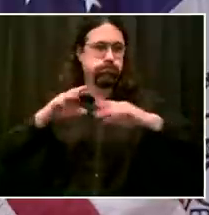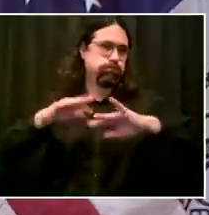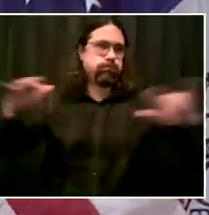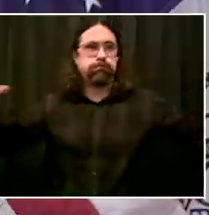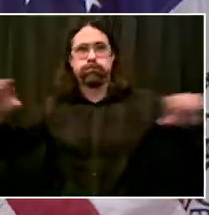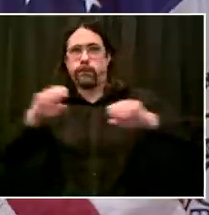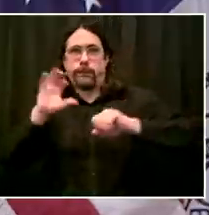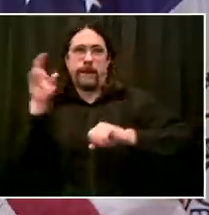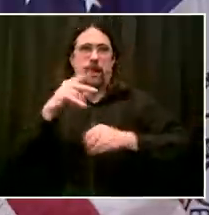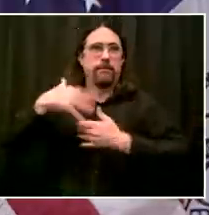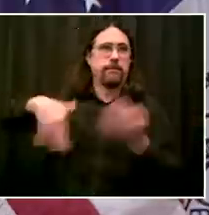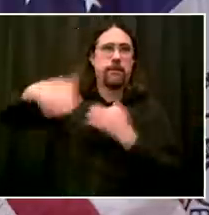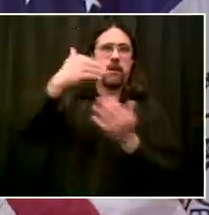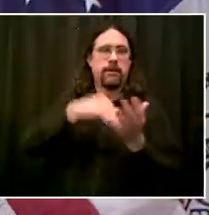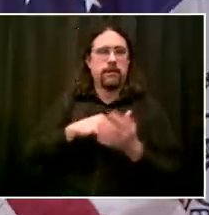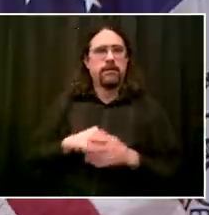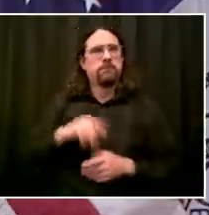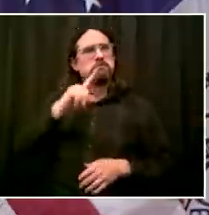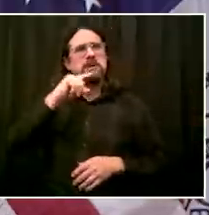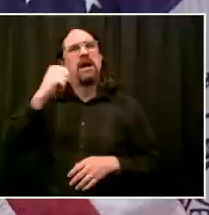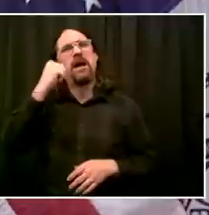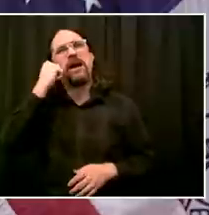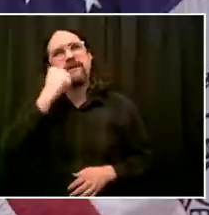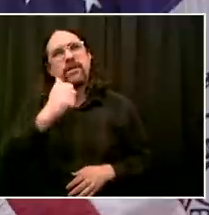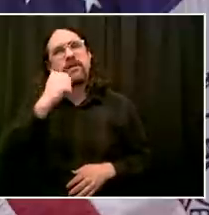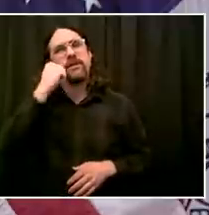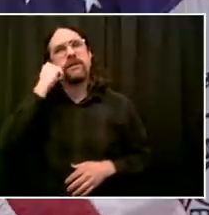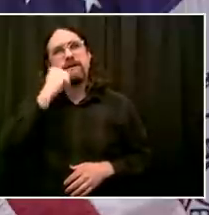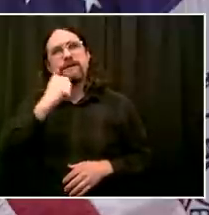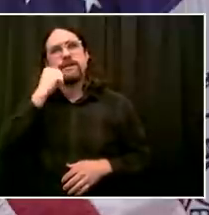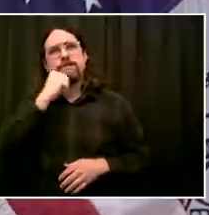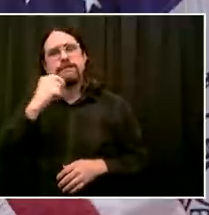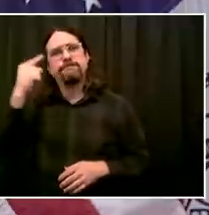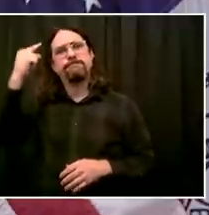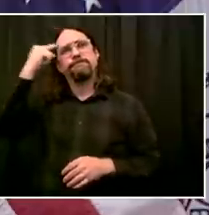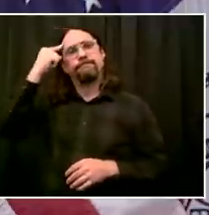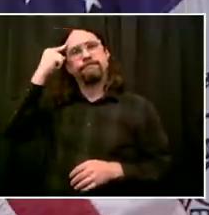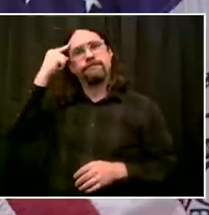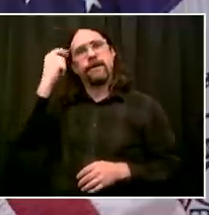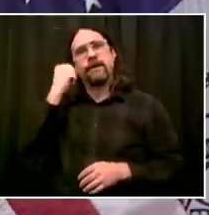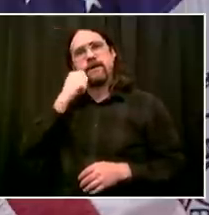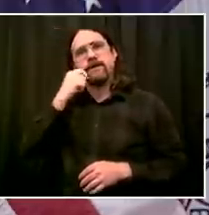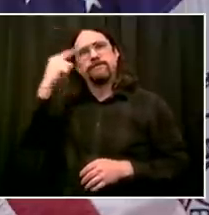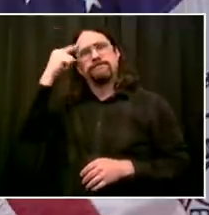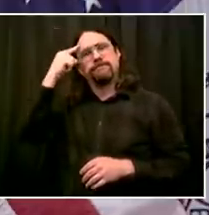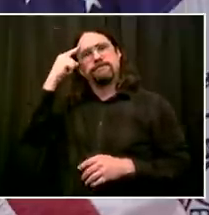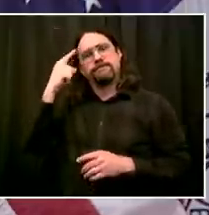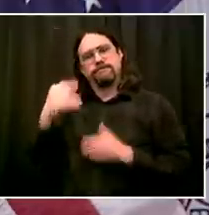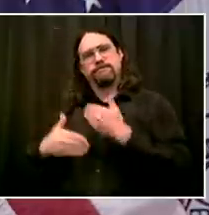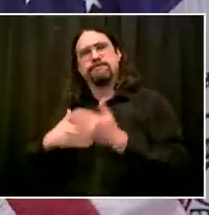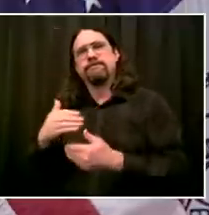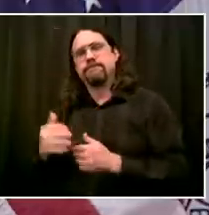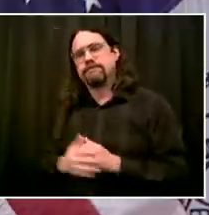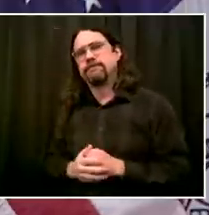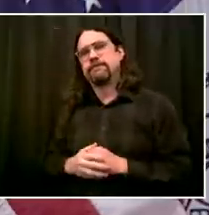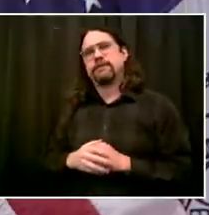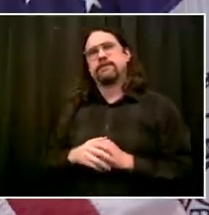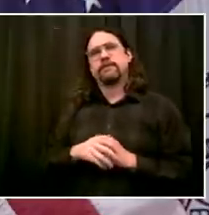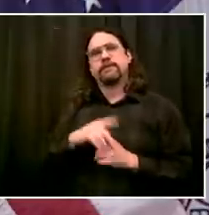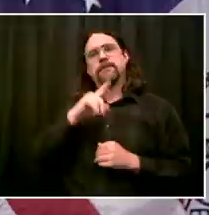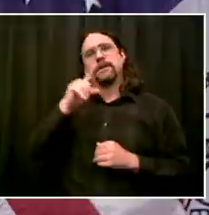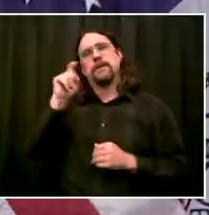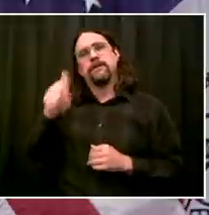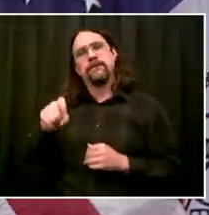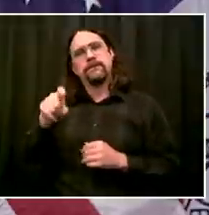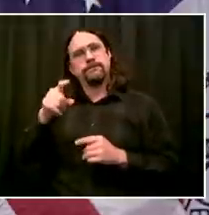place. And we've got a lot of momentum now. We got to hold on to it. So when you think about it, I know people